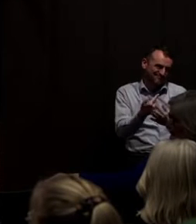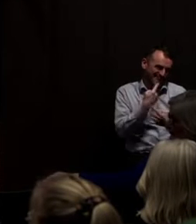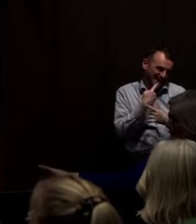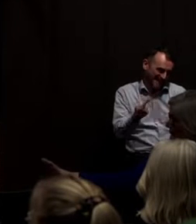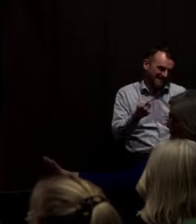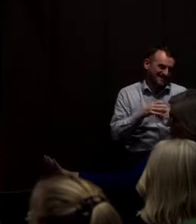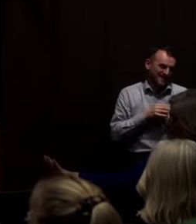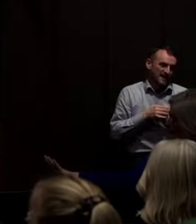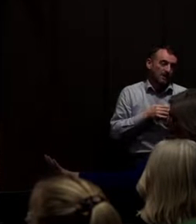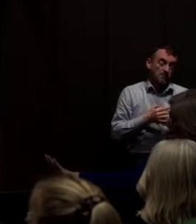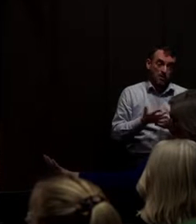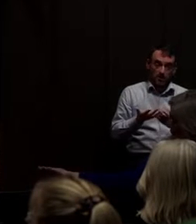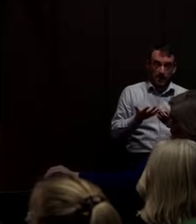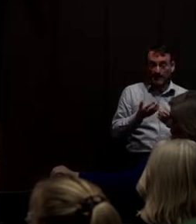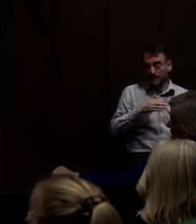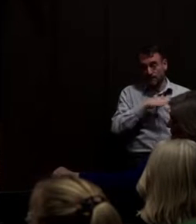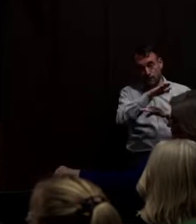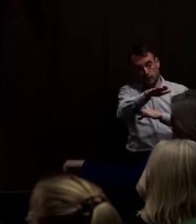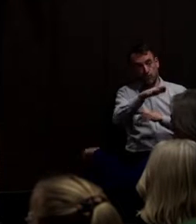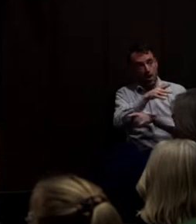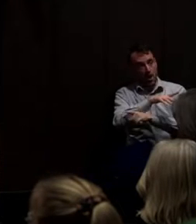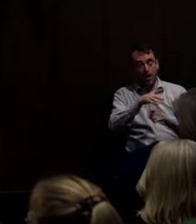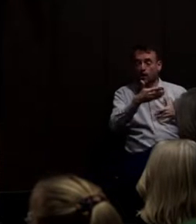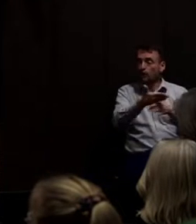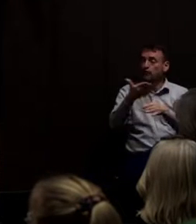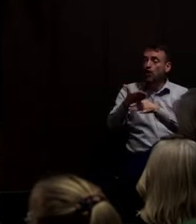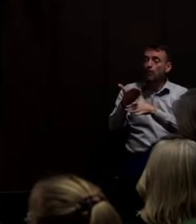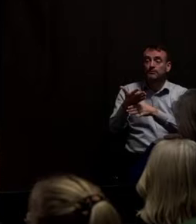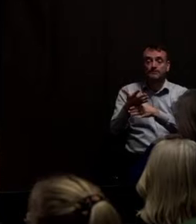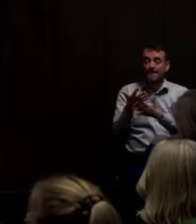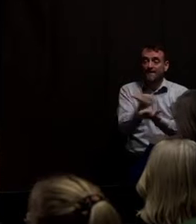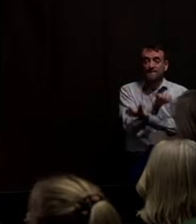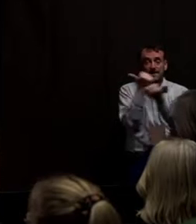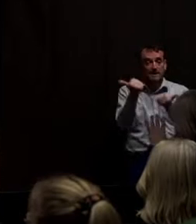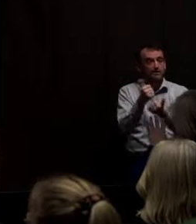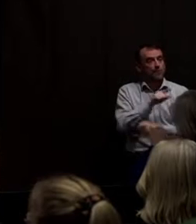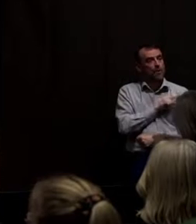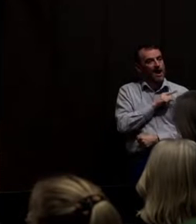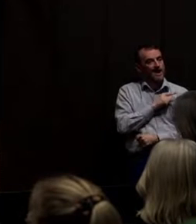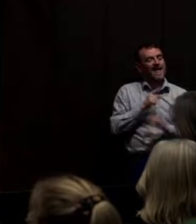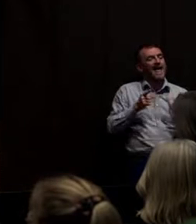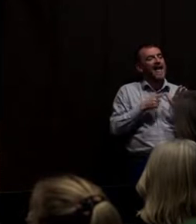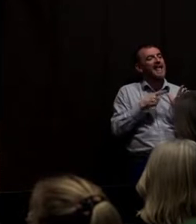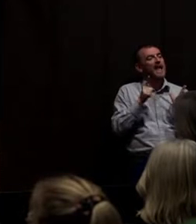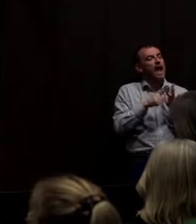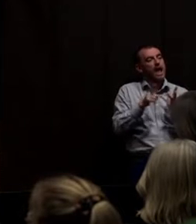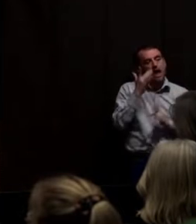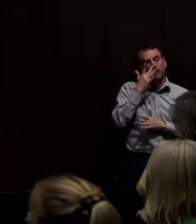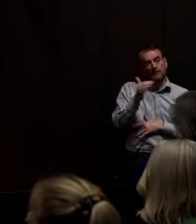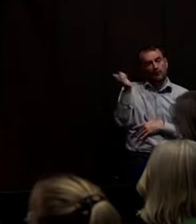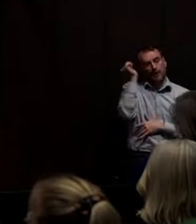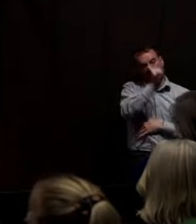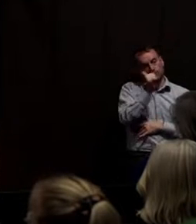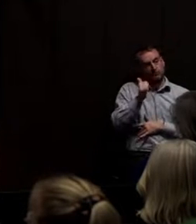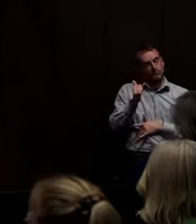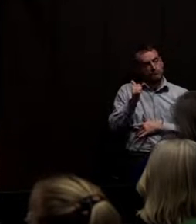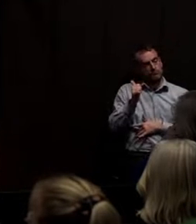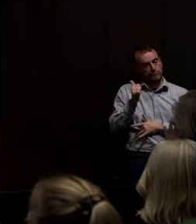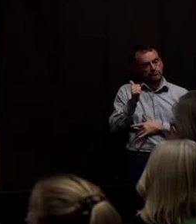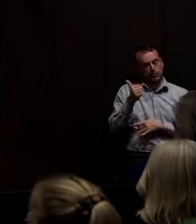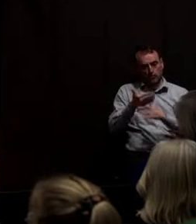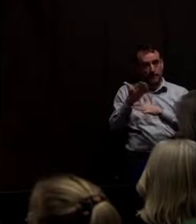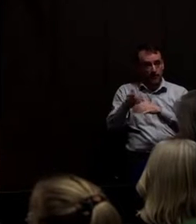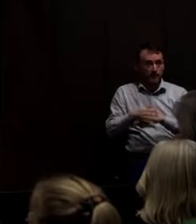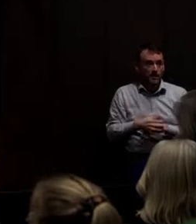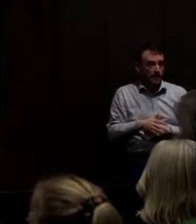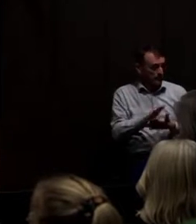will be done by AI and all this. So there will be loads of people with loads of